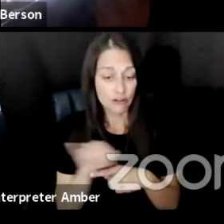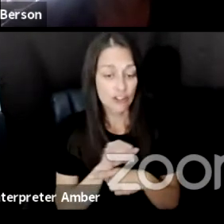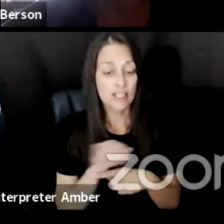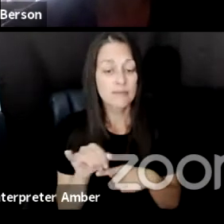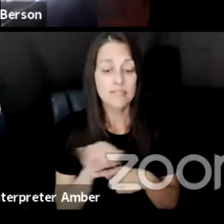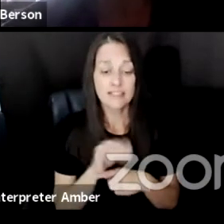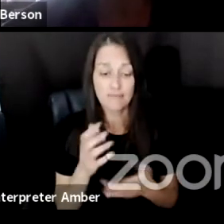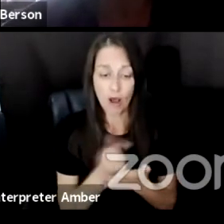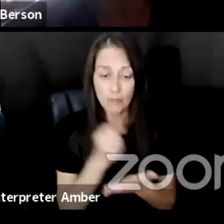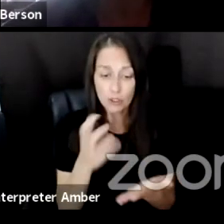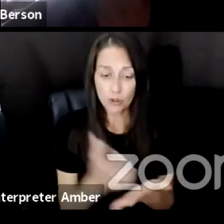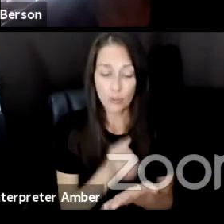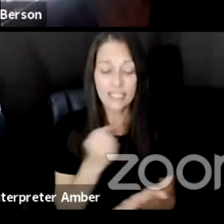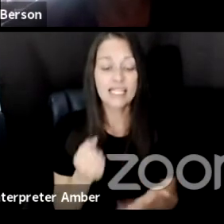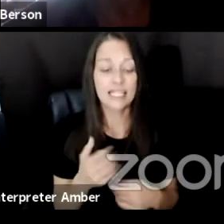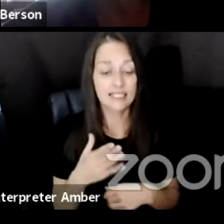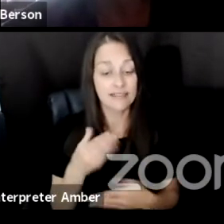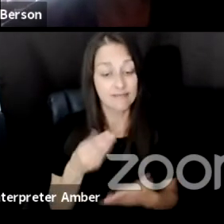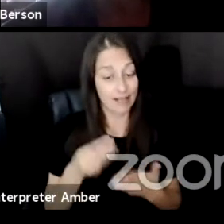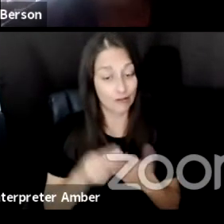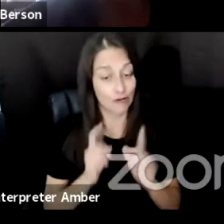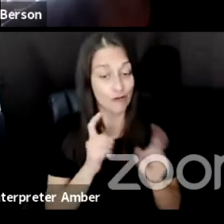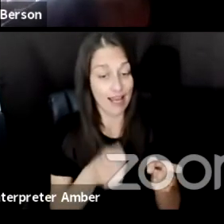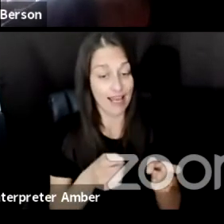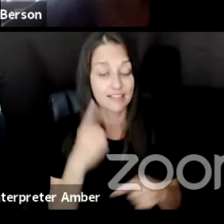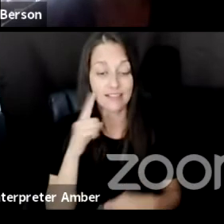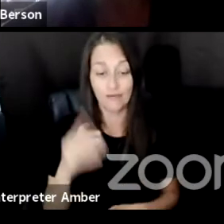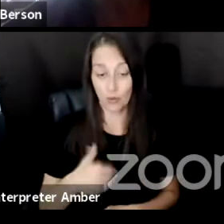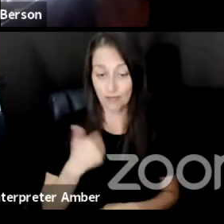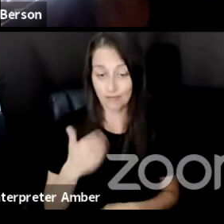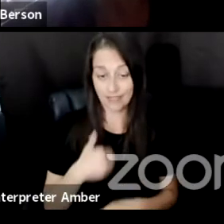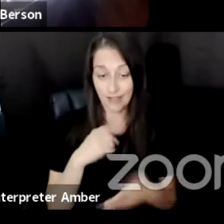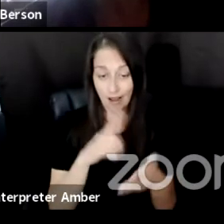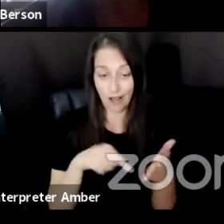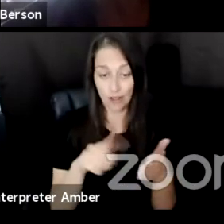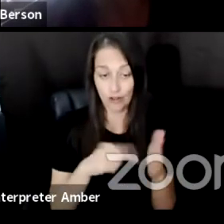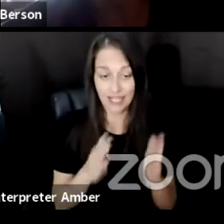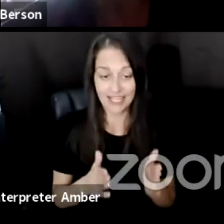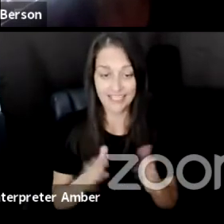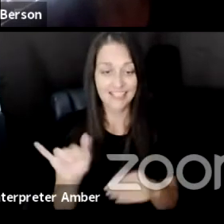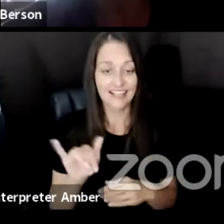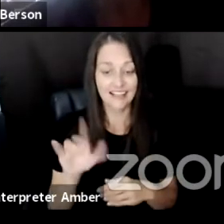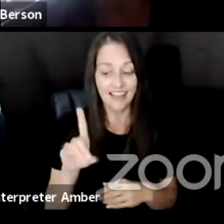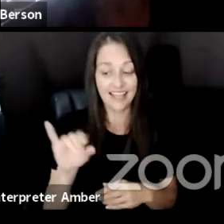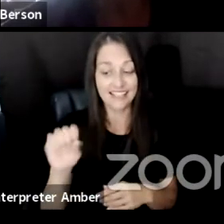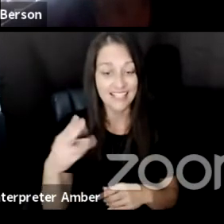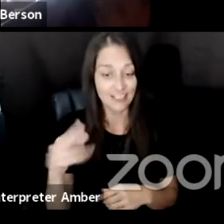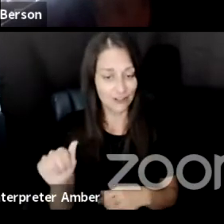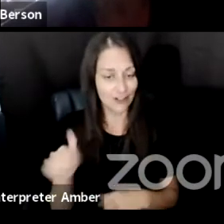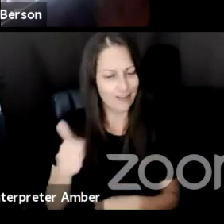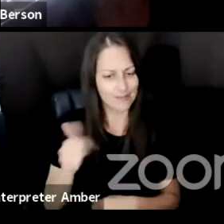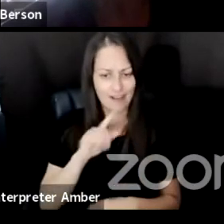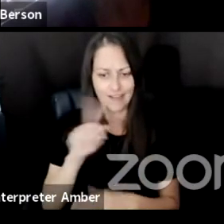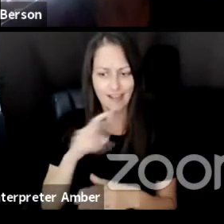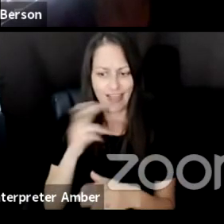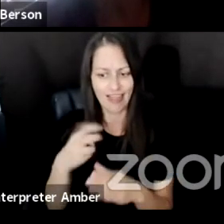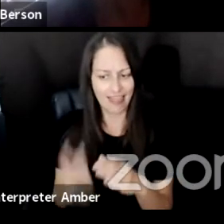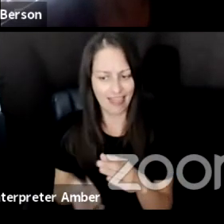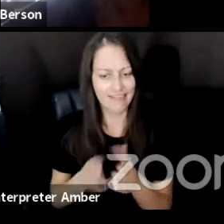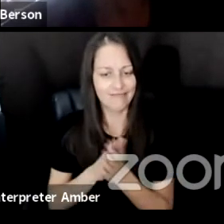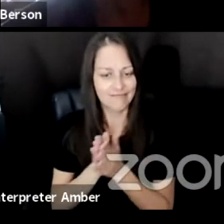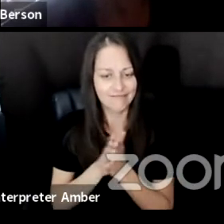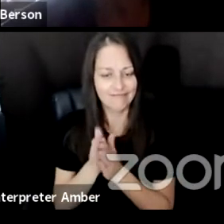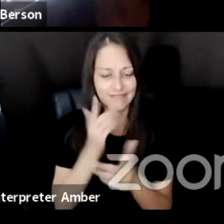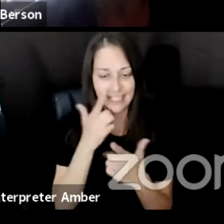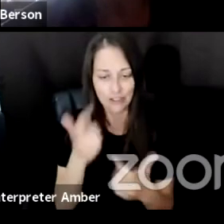like young critics, people who like Deja were really interested in this and like summer break or whatever, they want to